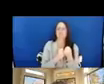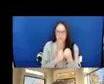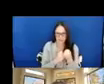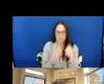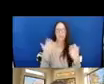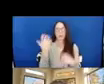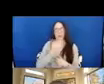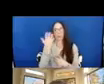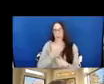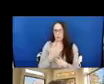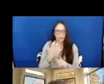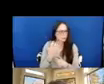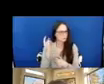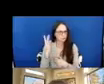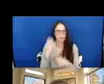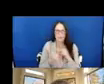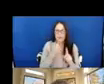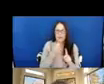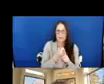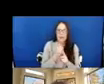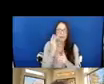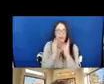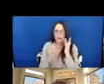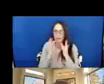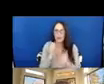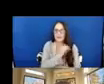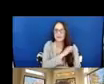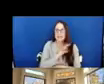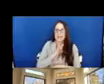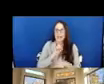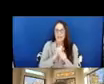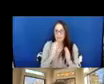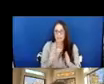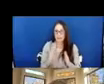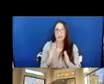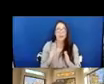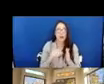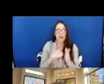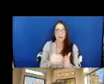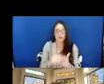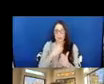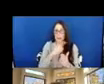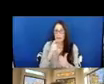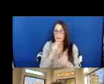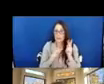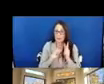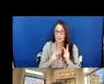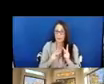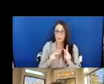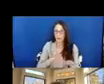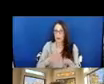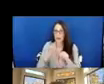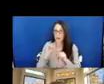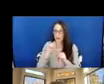uh, uh, when they're short and staffing, which they frequently were because people were out, uh, either for illness or because of